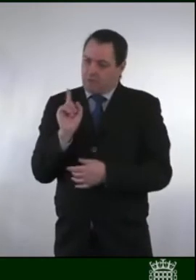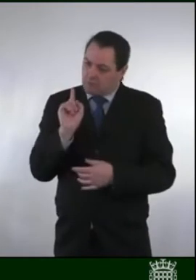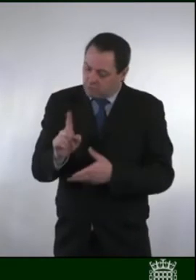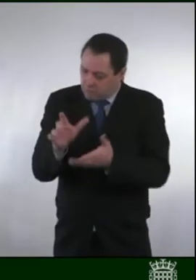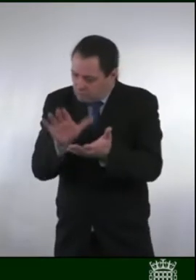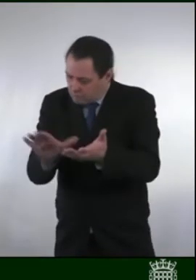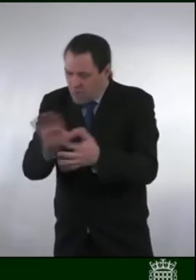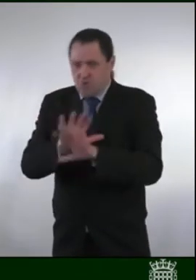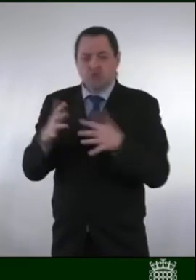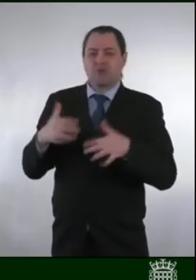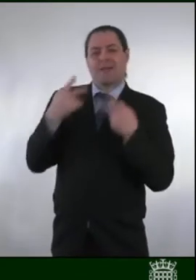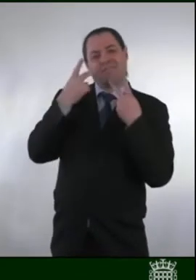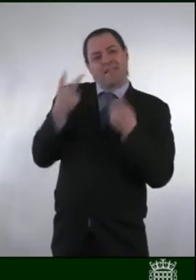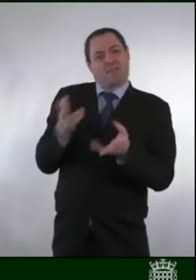Minister.